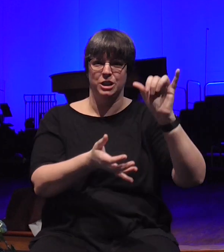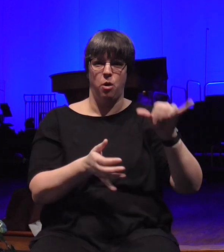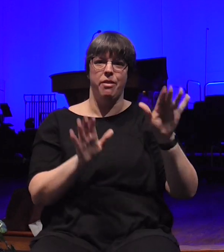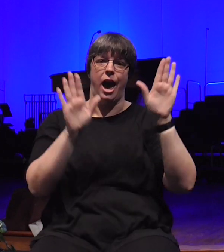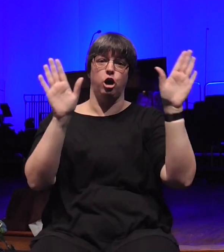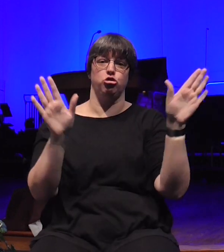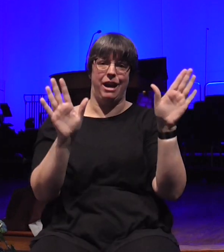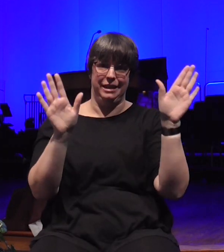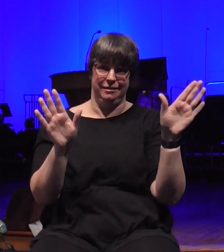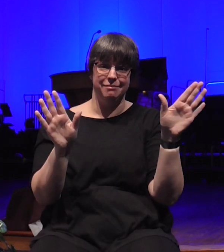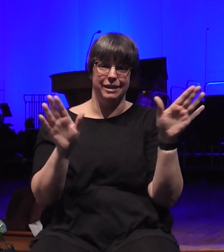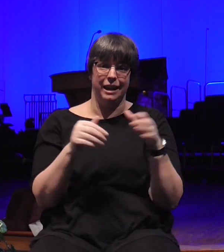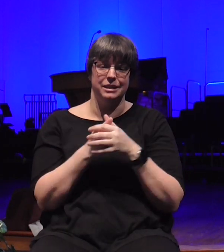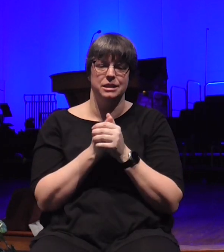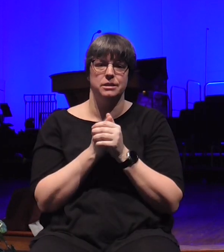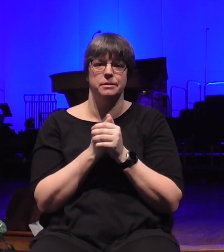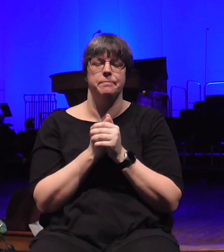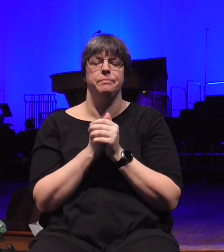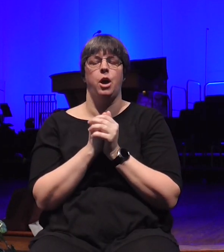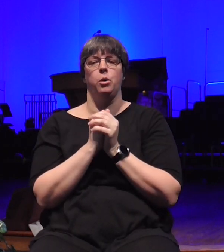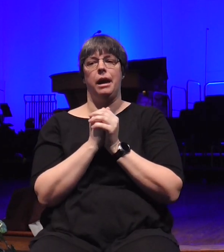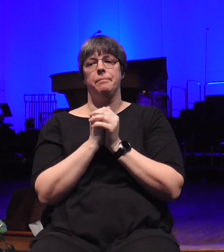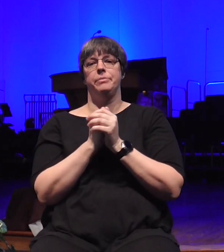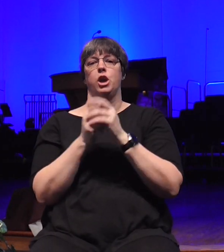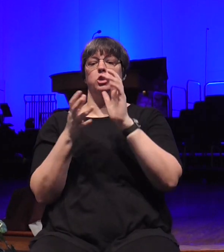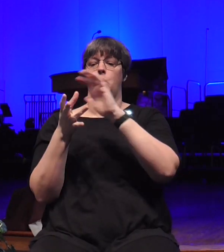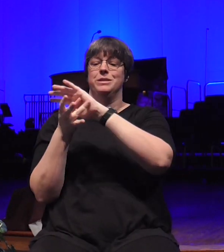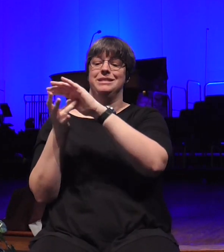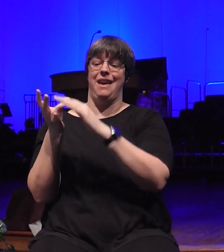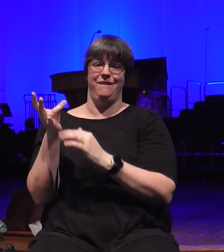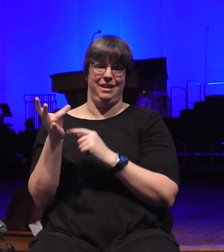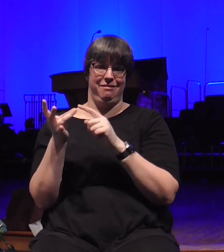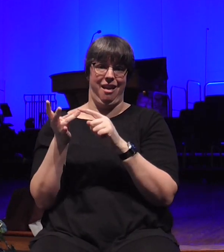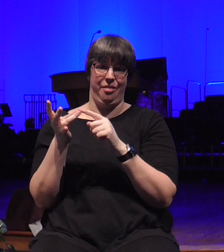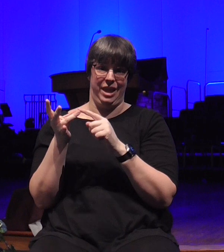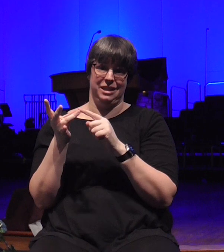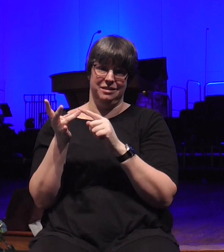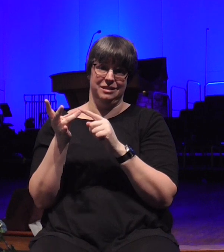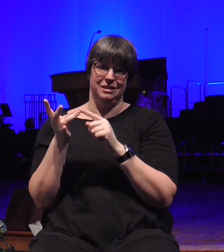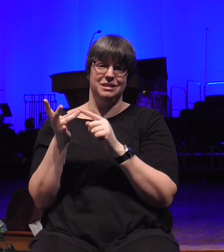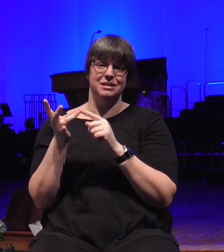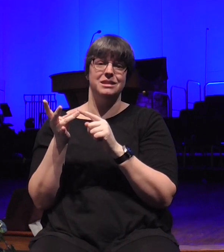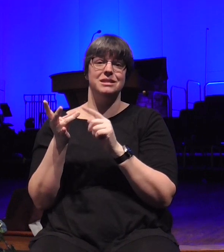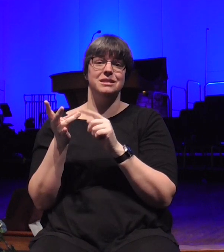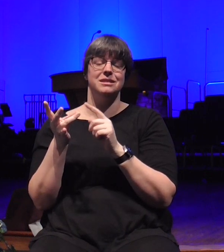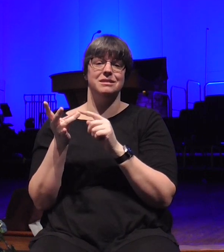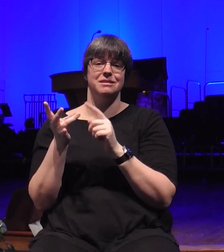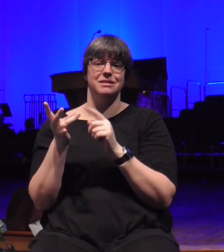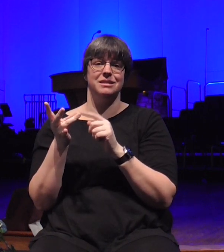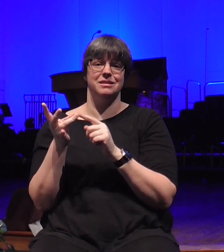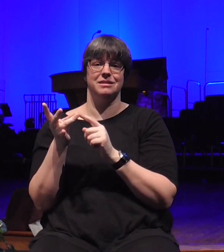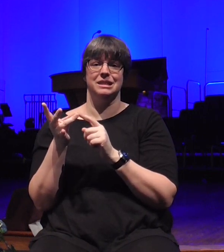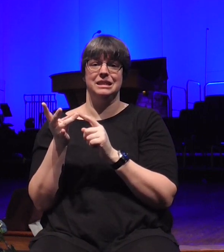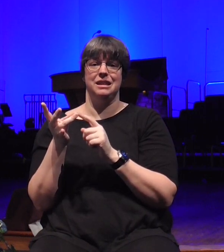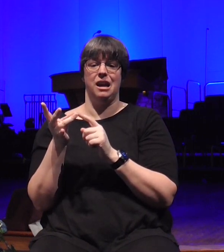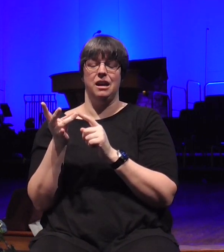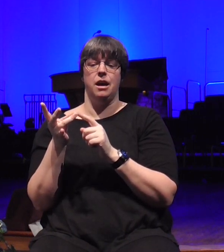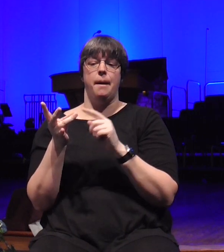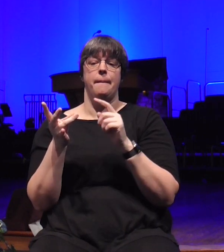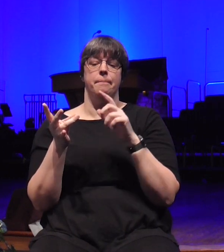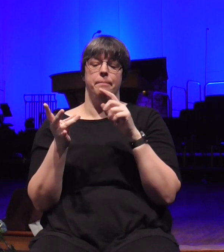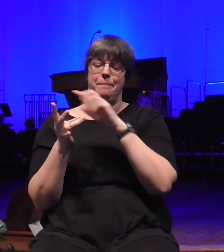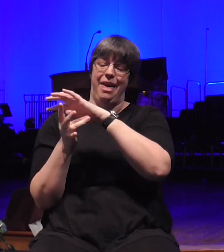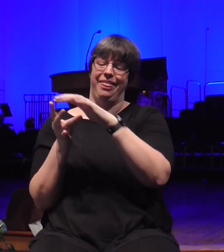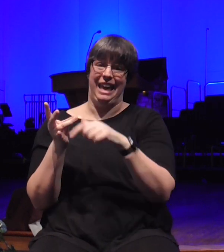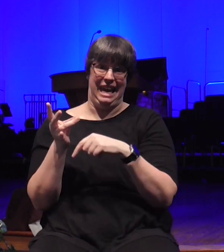So 7 guideposts for the journey of our lives. May they bless you,